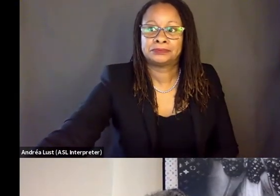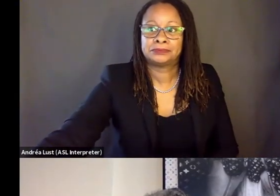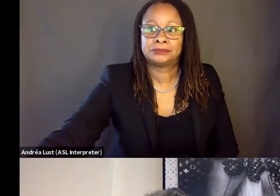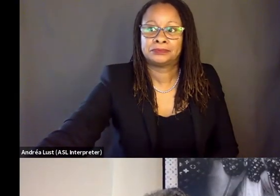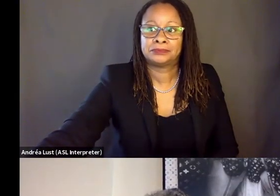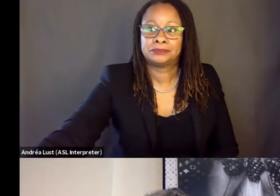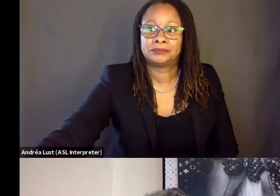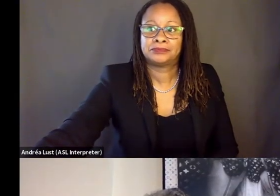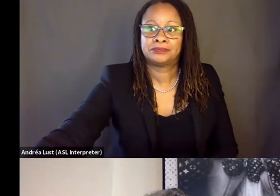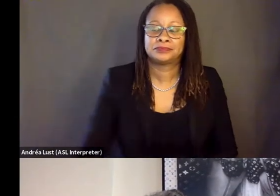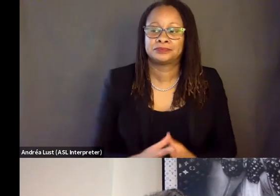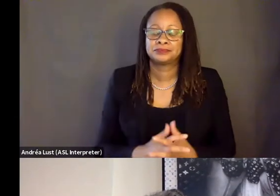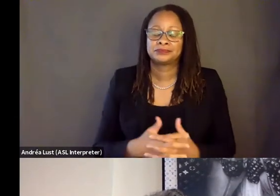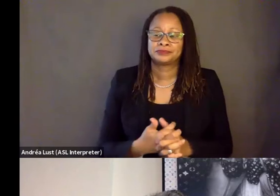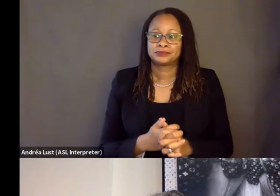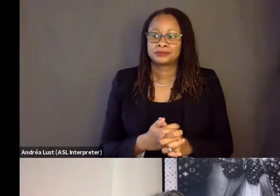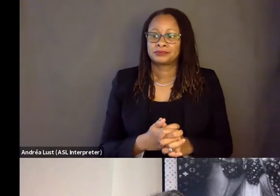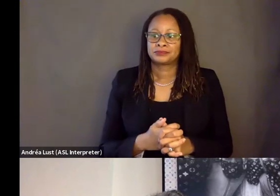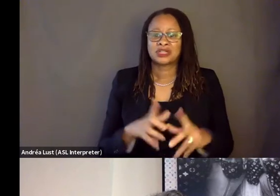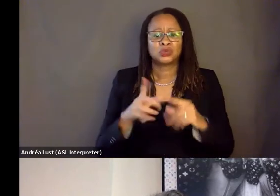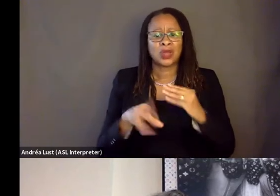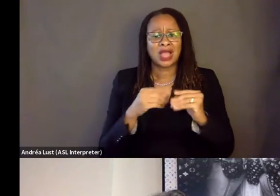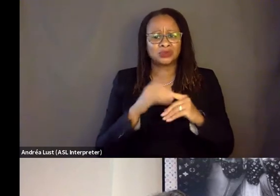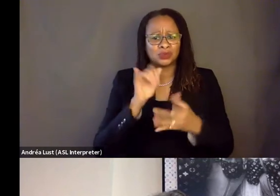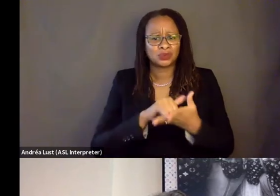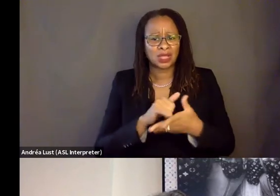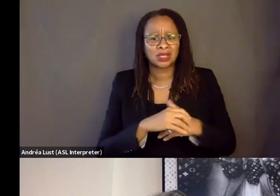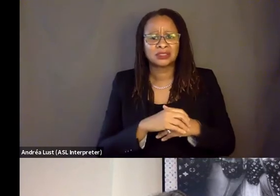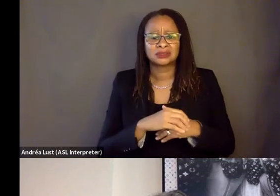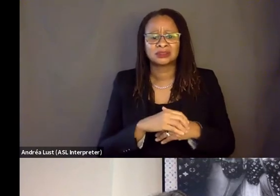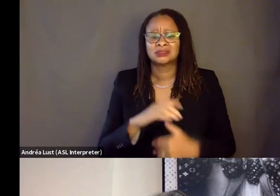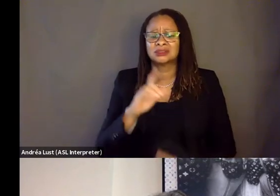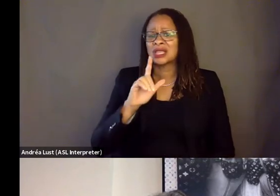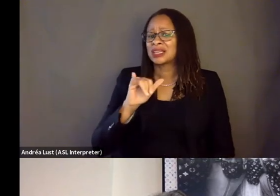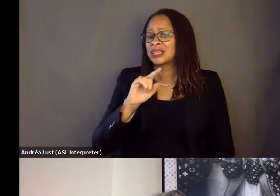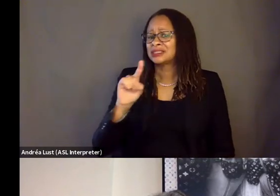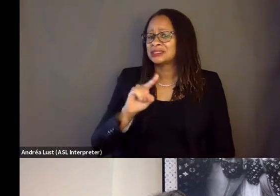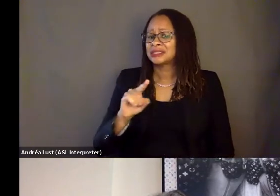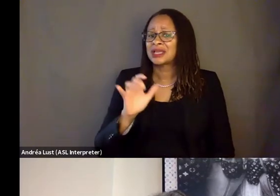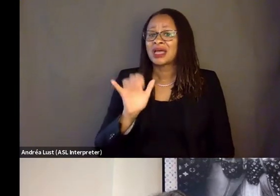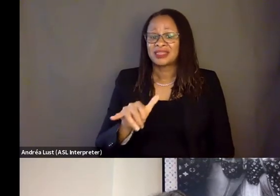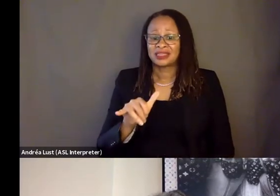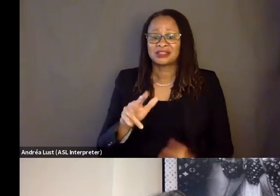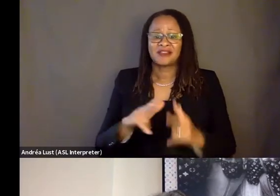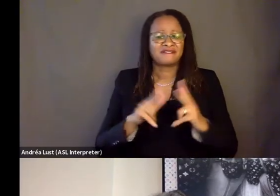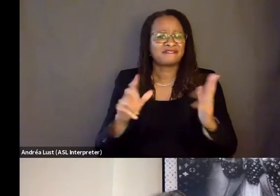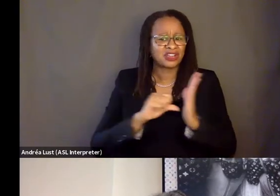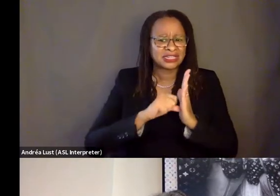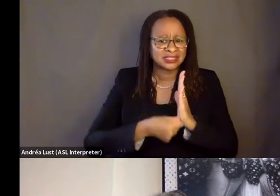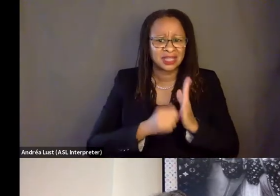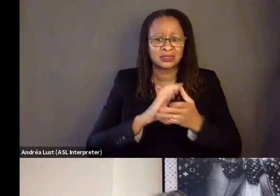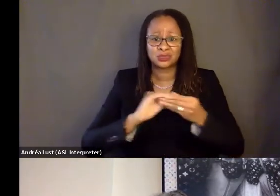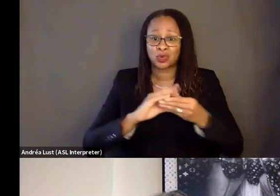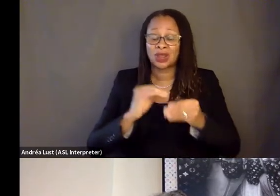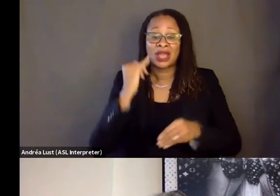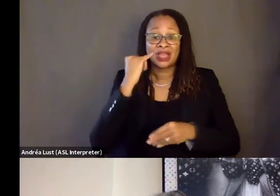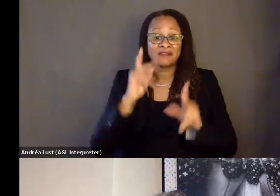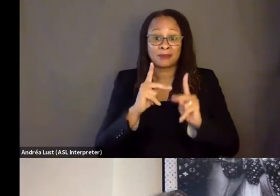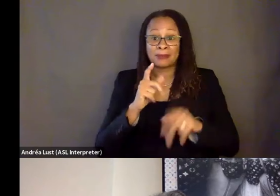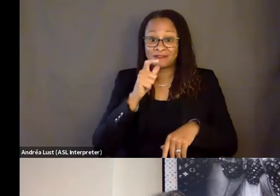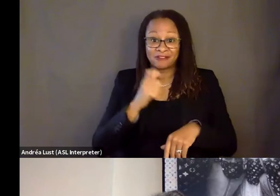Just piggybacking off of that, but it's a story, it's a very intense story. And if those of you who are tuning in haven't